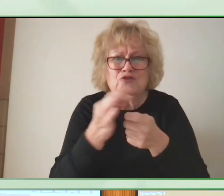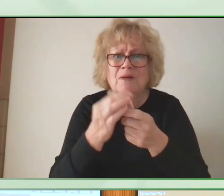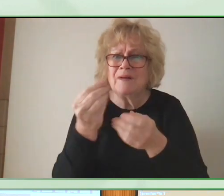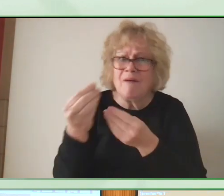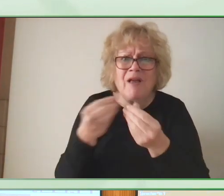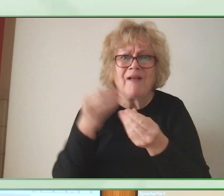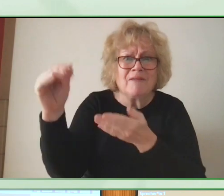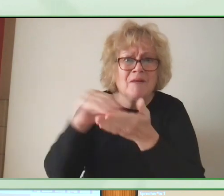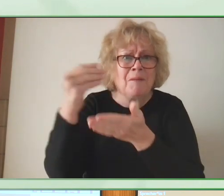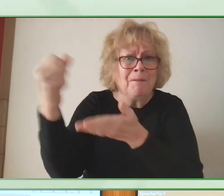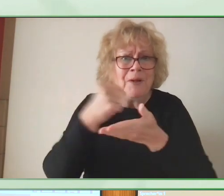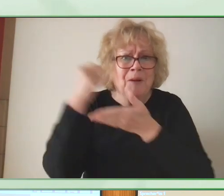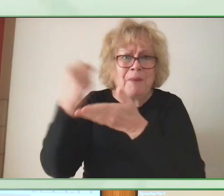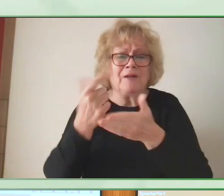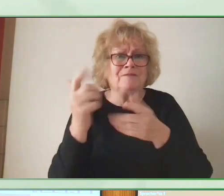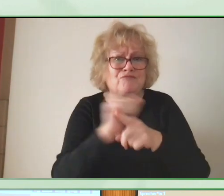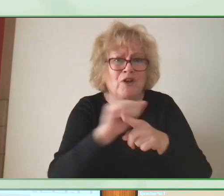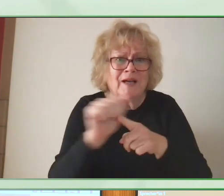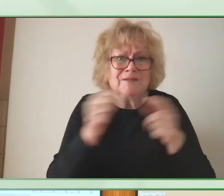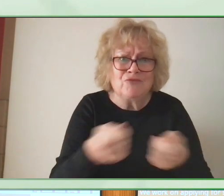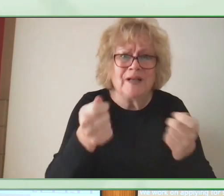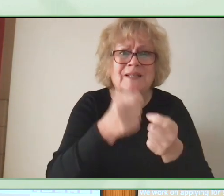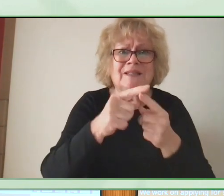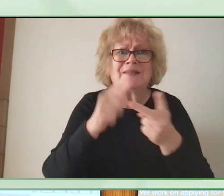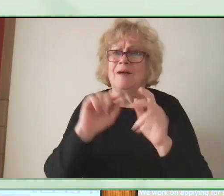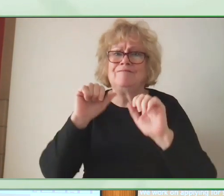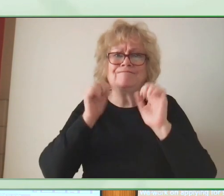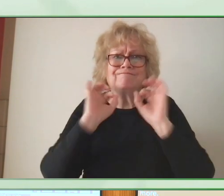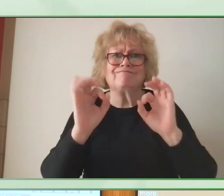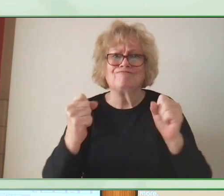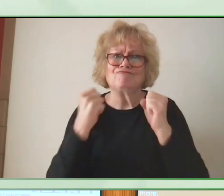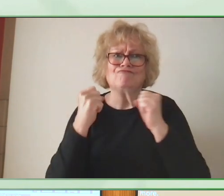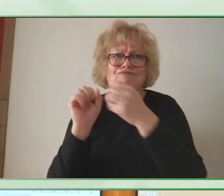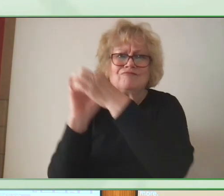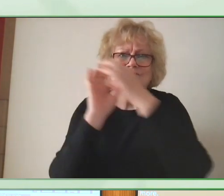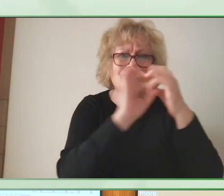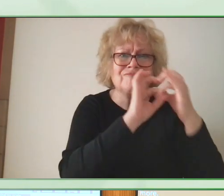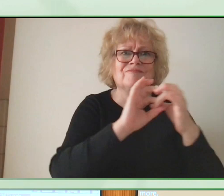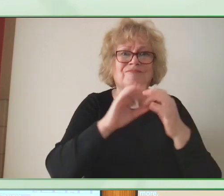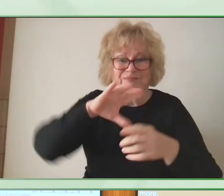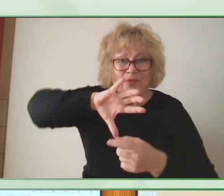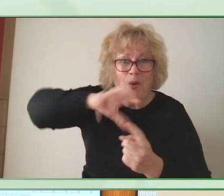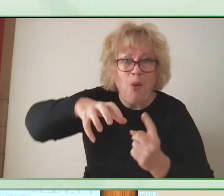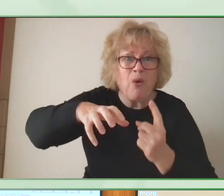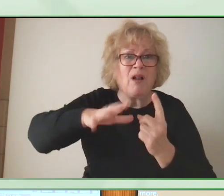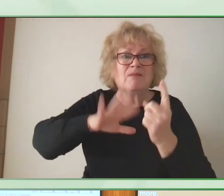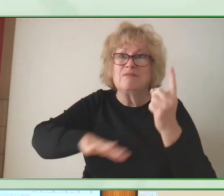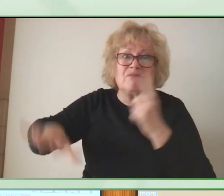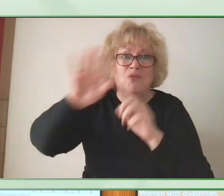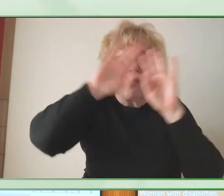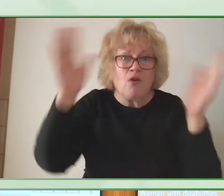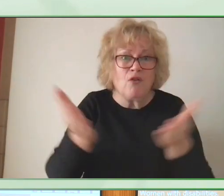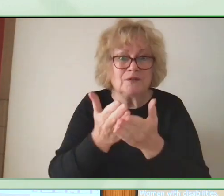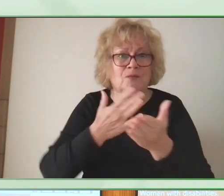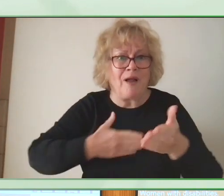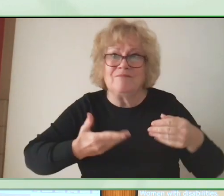and services to enable us to reach more women with disabilities. Our vision doesn't stop here.